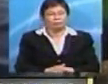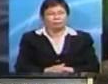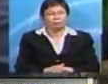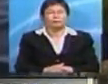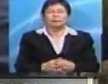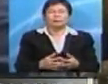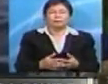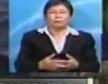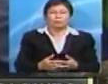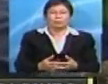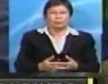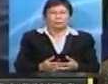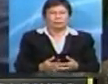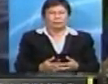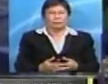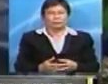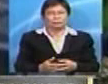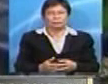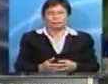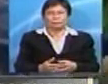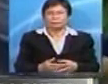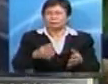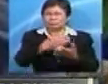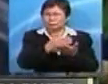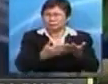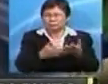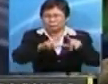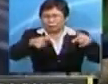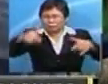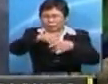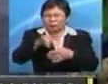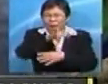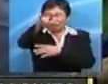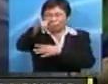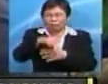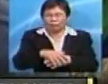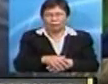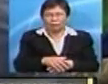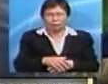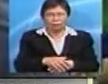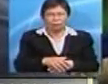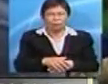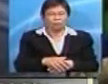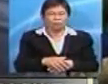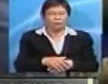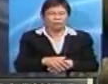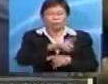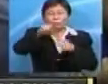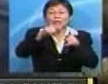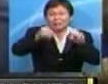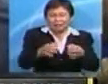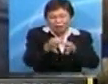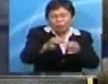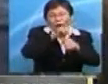the language to the air traffic controller. There's been some different variations of what was said, and I wanted to see if there's a way you